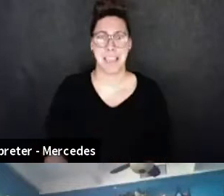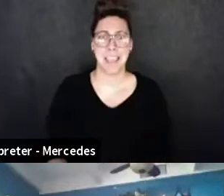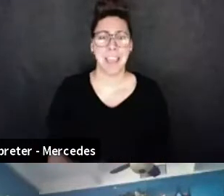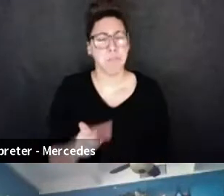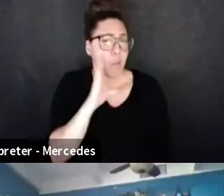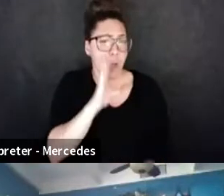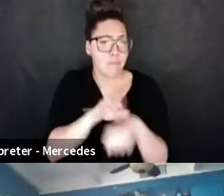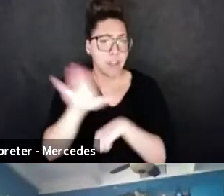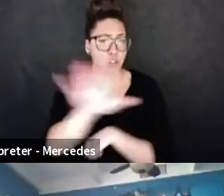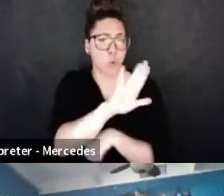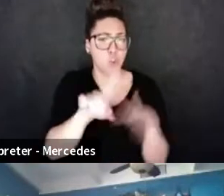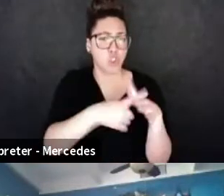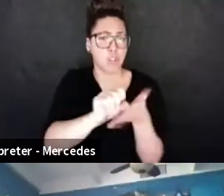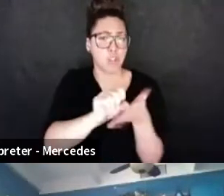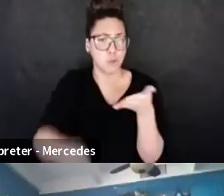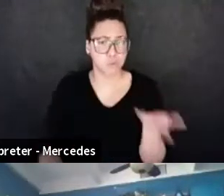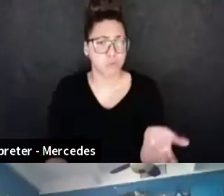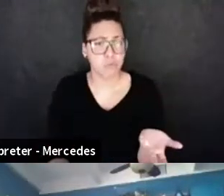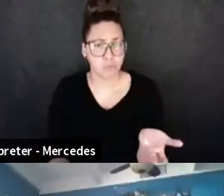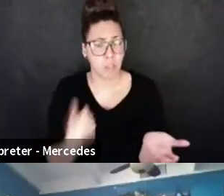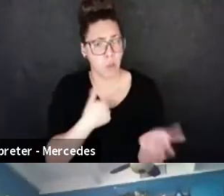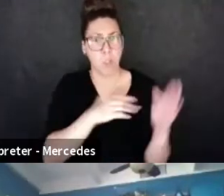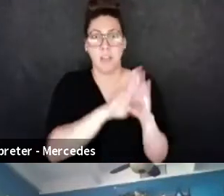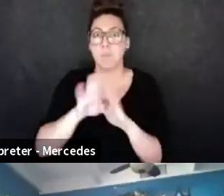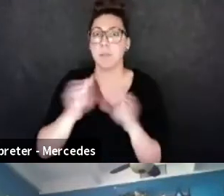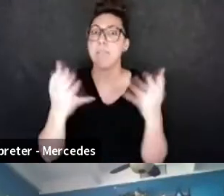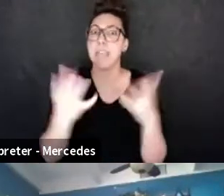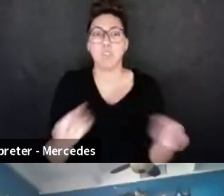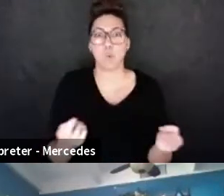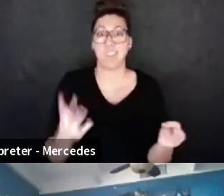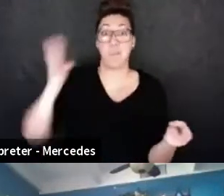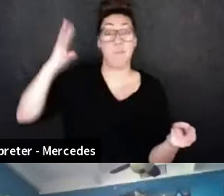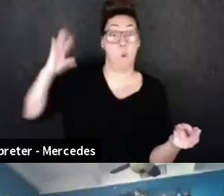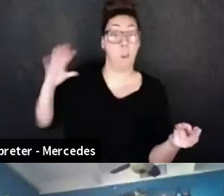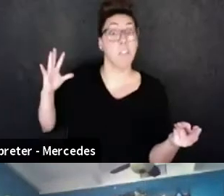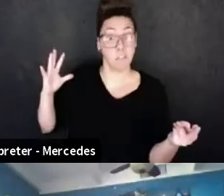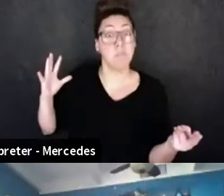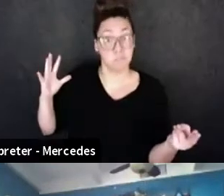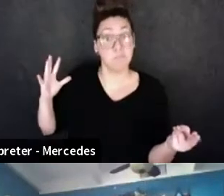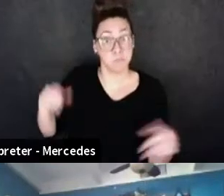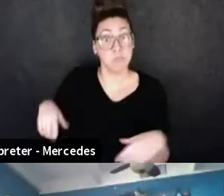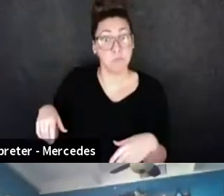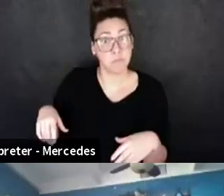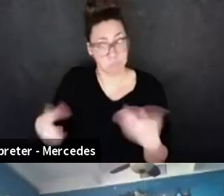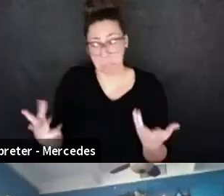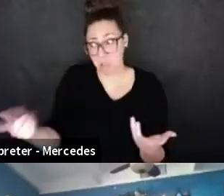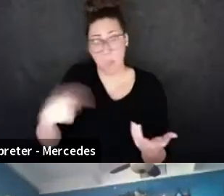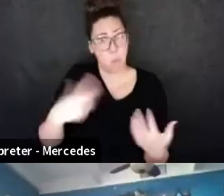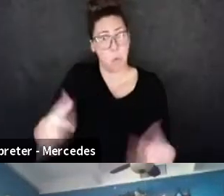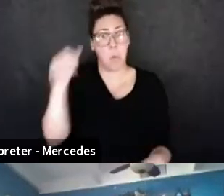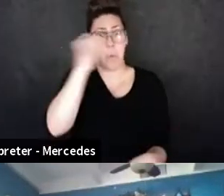your semester. We've developed a lot of resources in the past that have been very